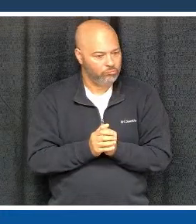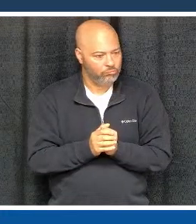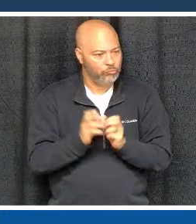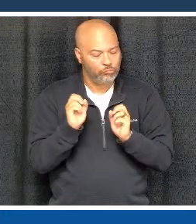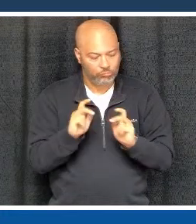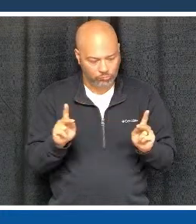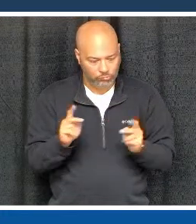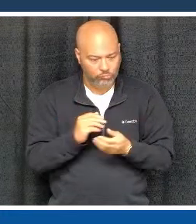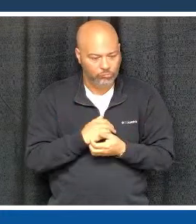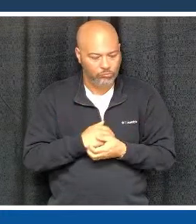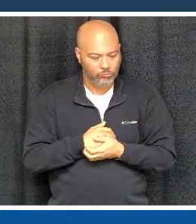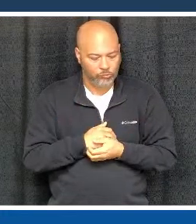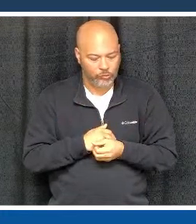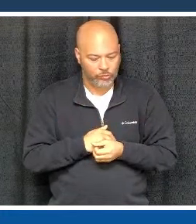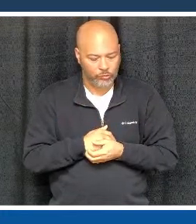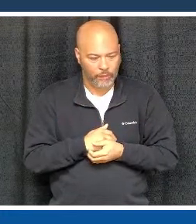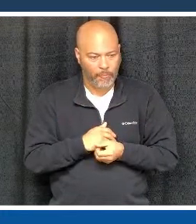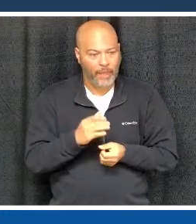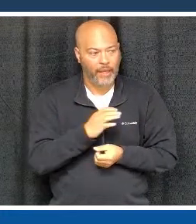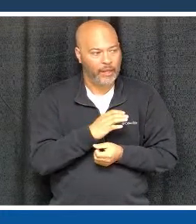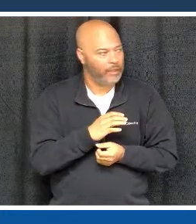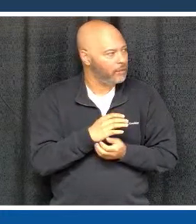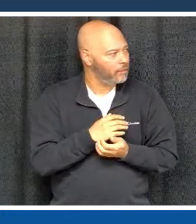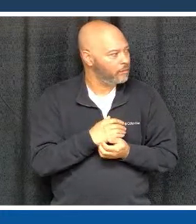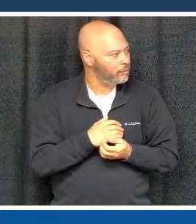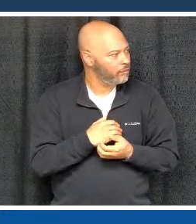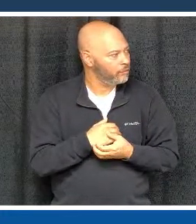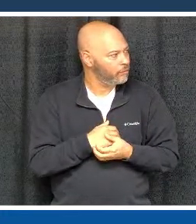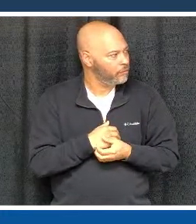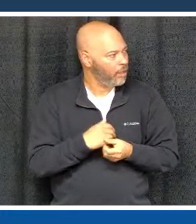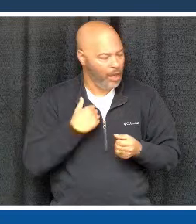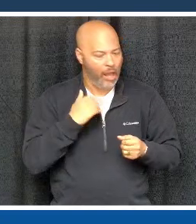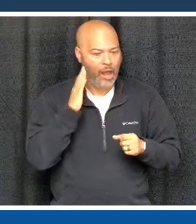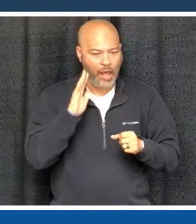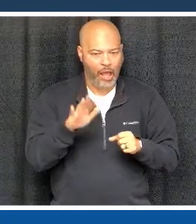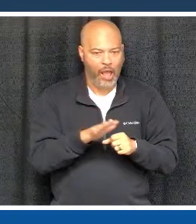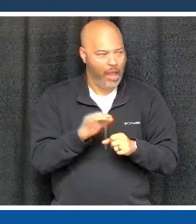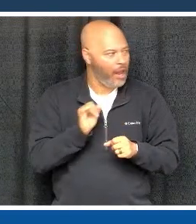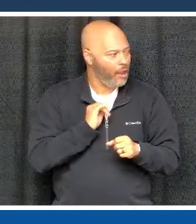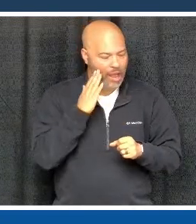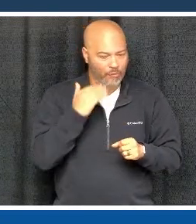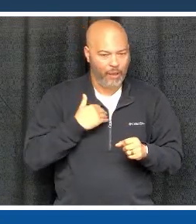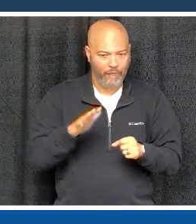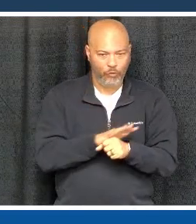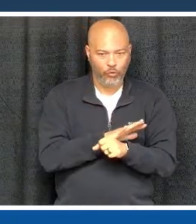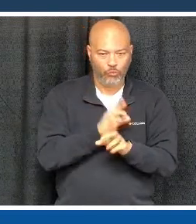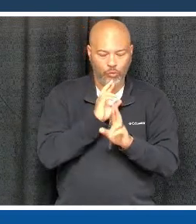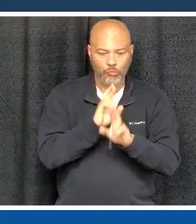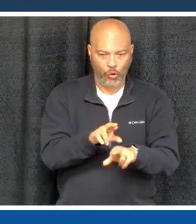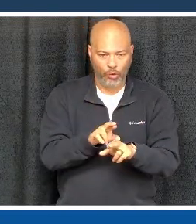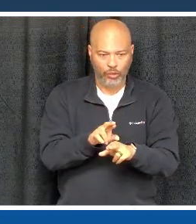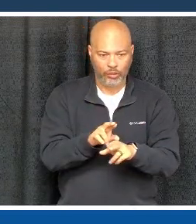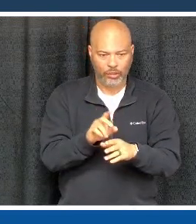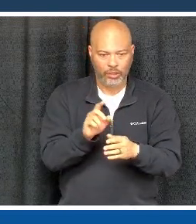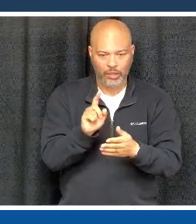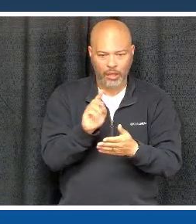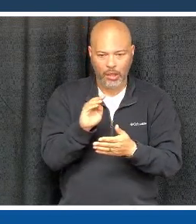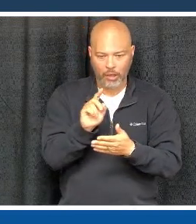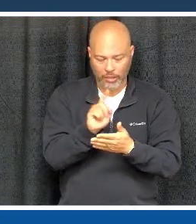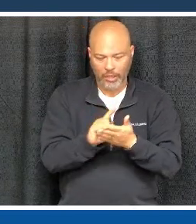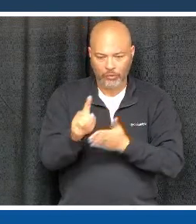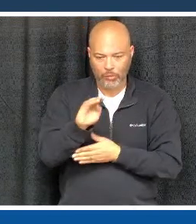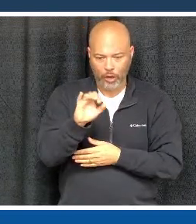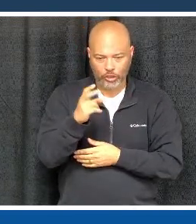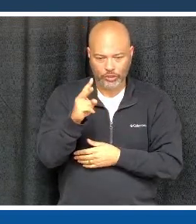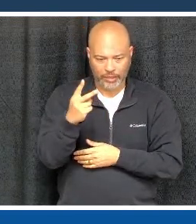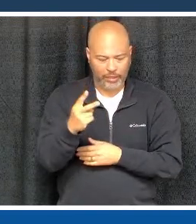all right. And Councilperson, I will have my, I'm sorry. oh, no, go ahead. I will have my full report on March the 7th.